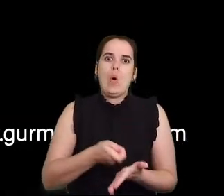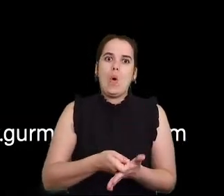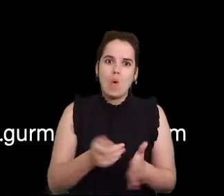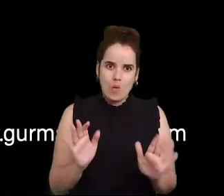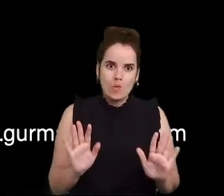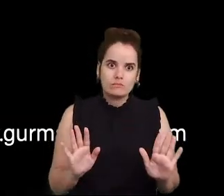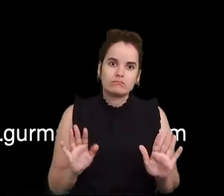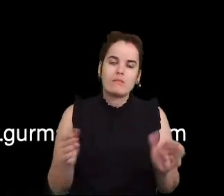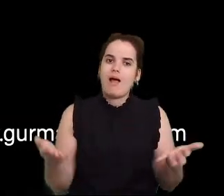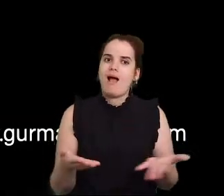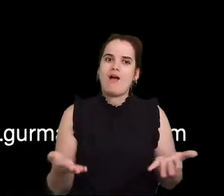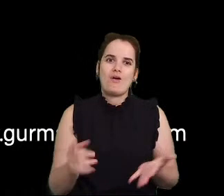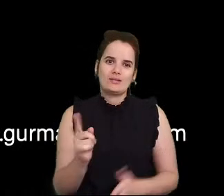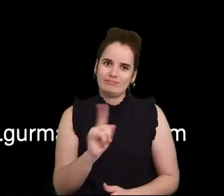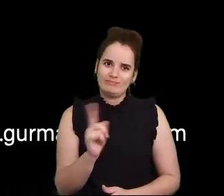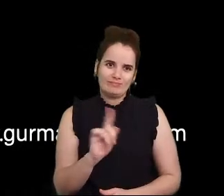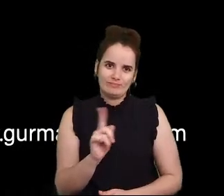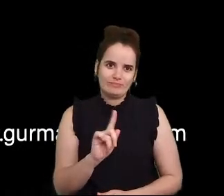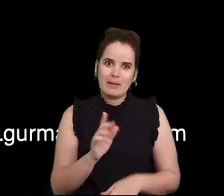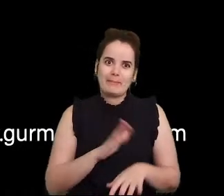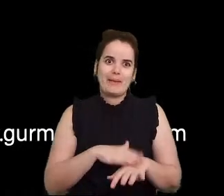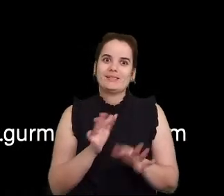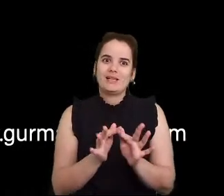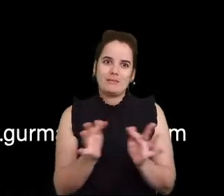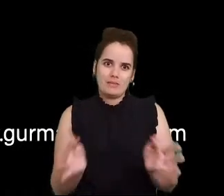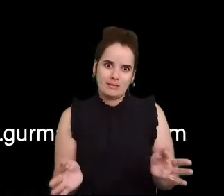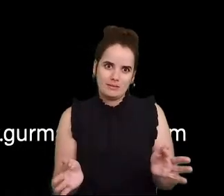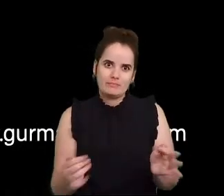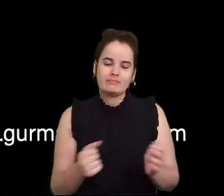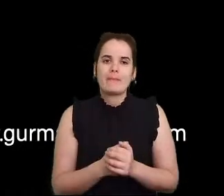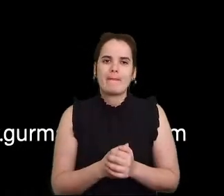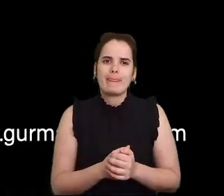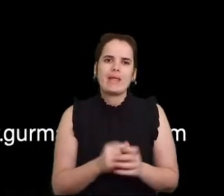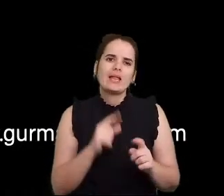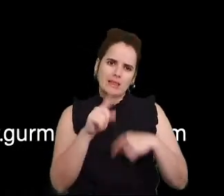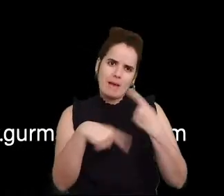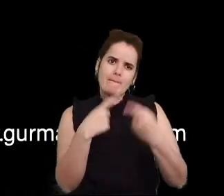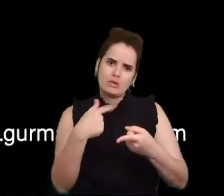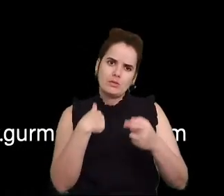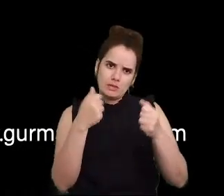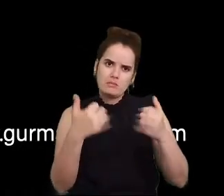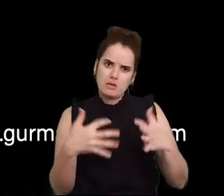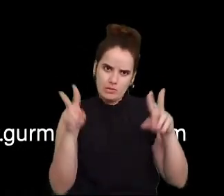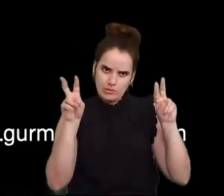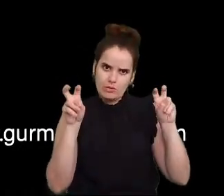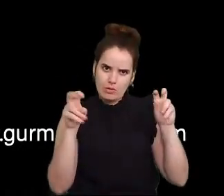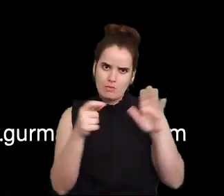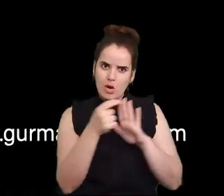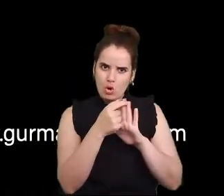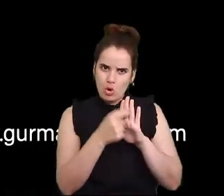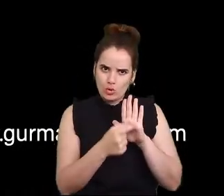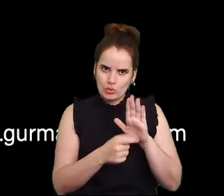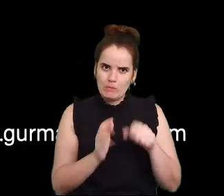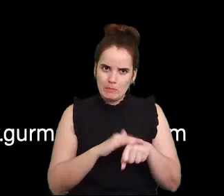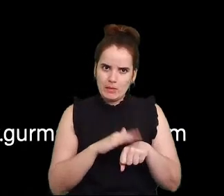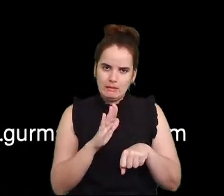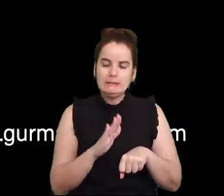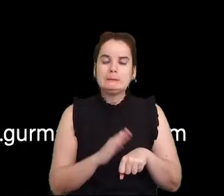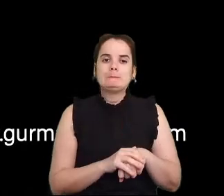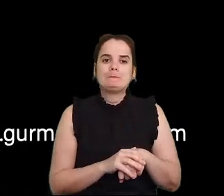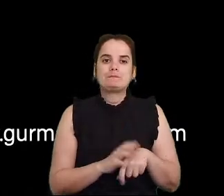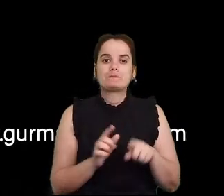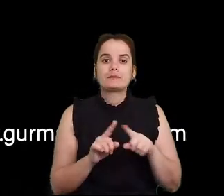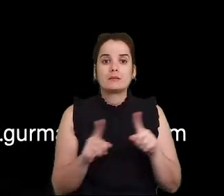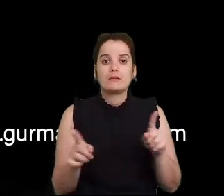about it a little later as well, but it's a JavaScript library used to create those bespoke visualizations or